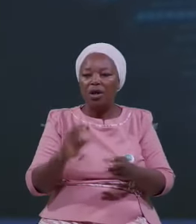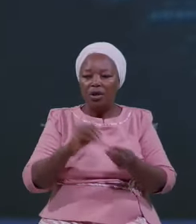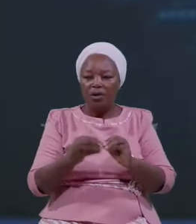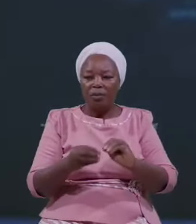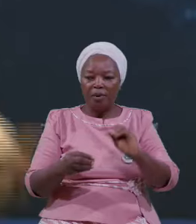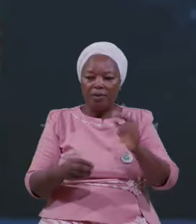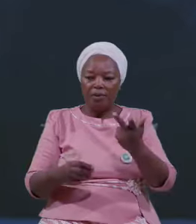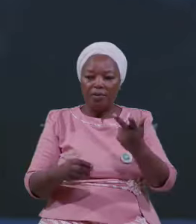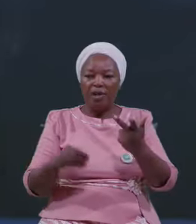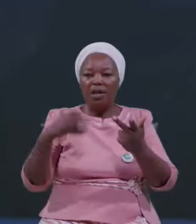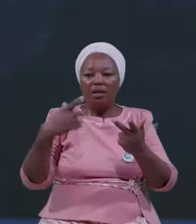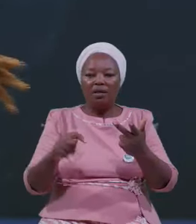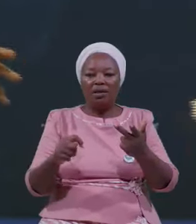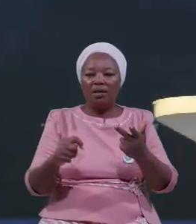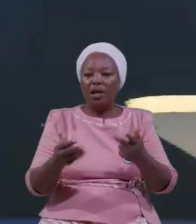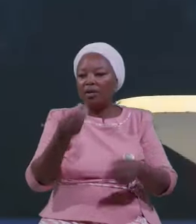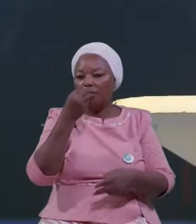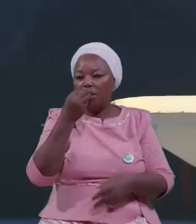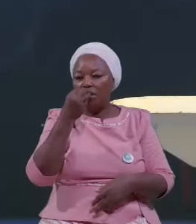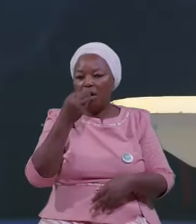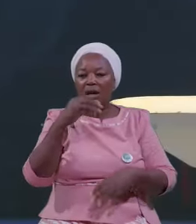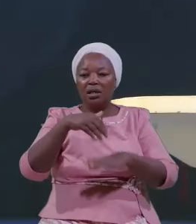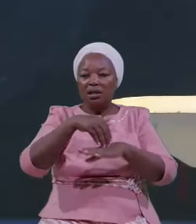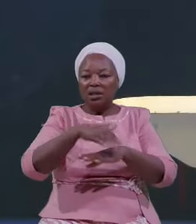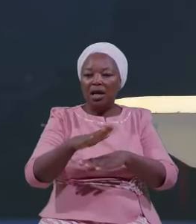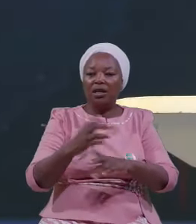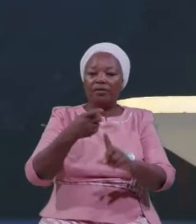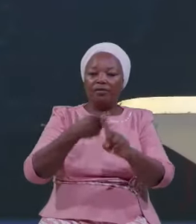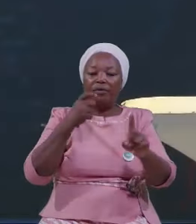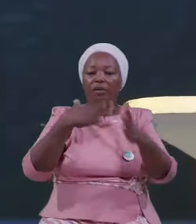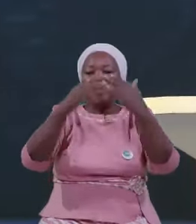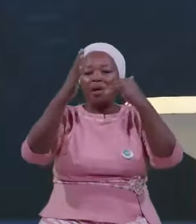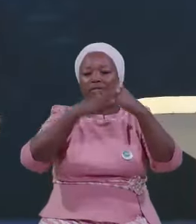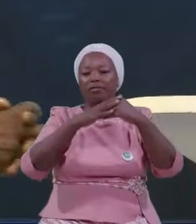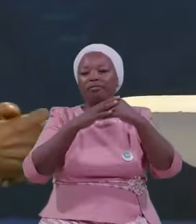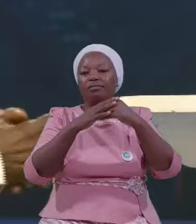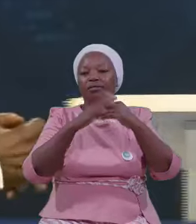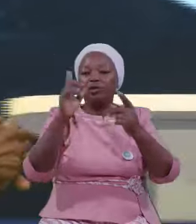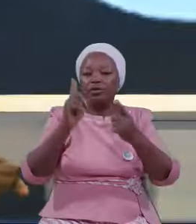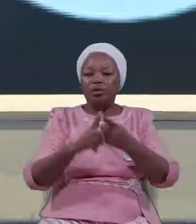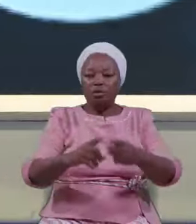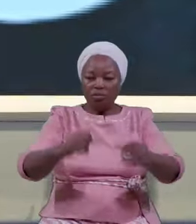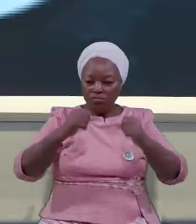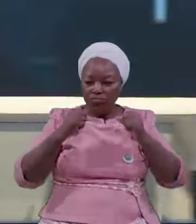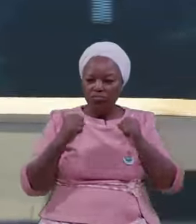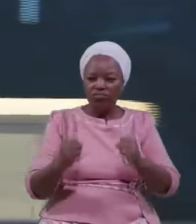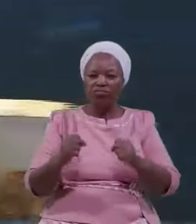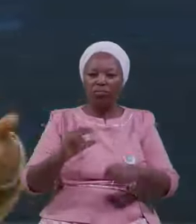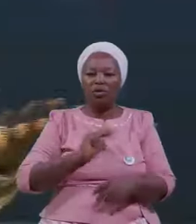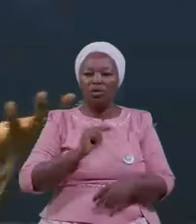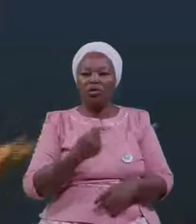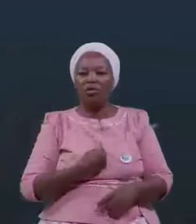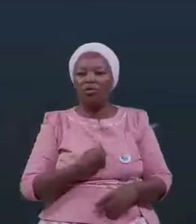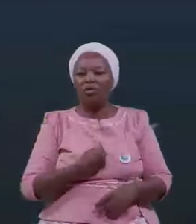manna sent from heaven to strengthen us,